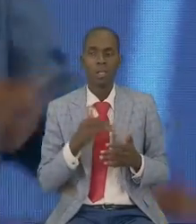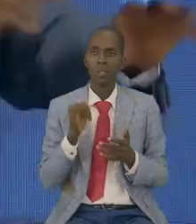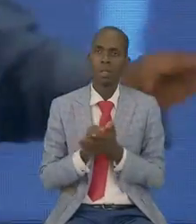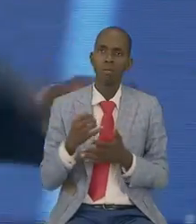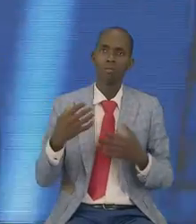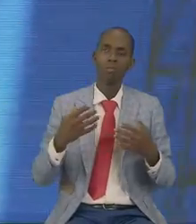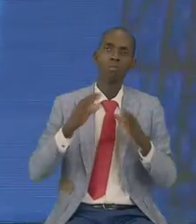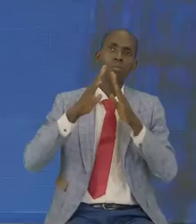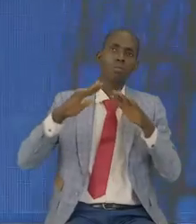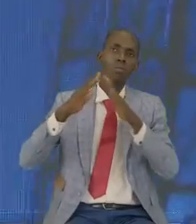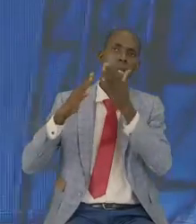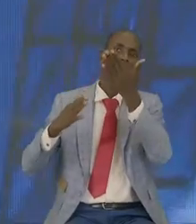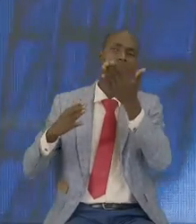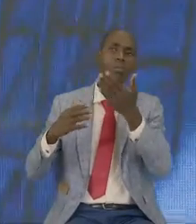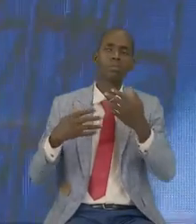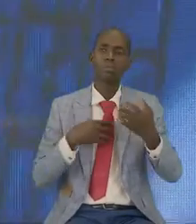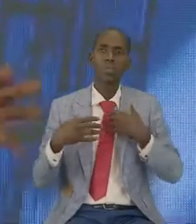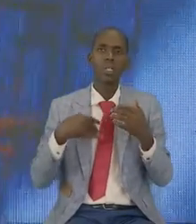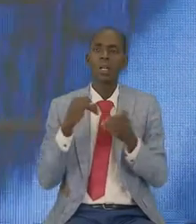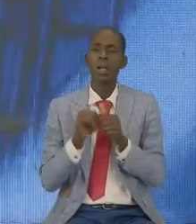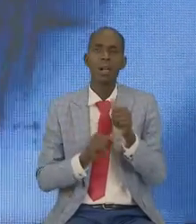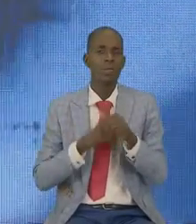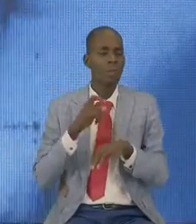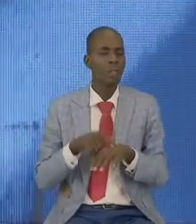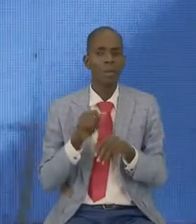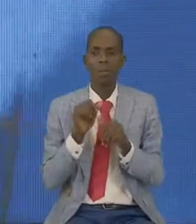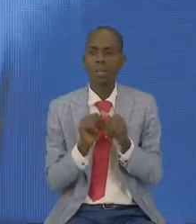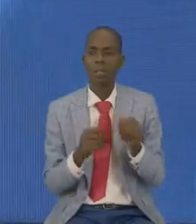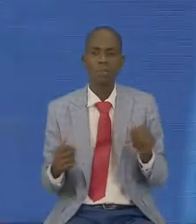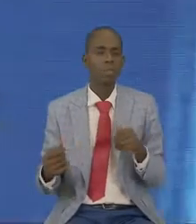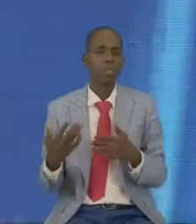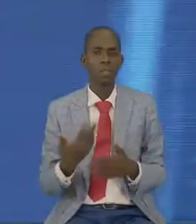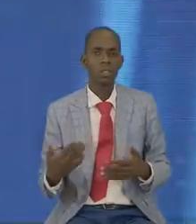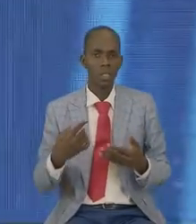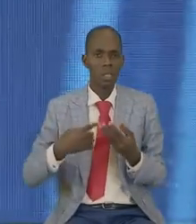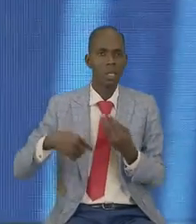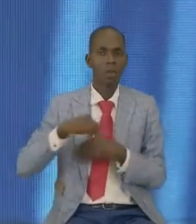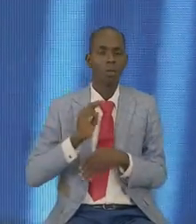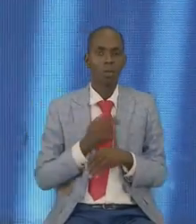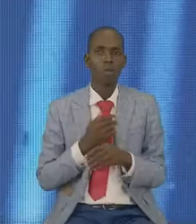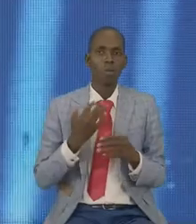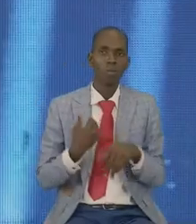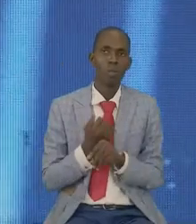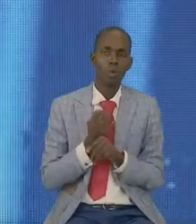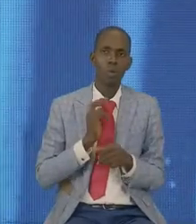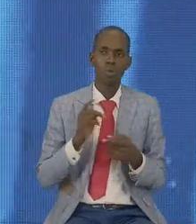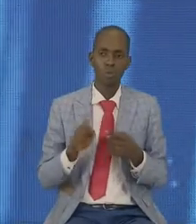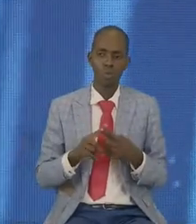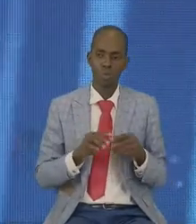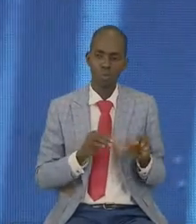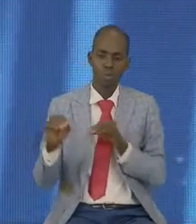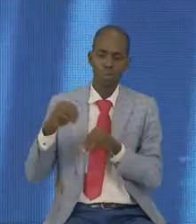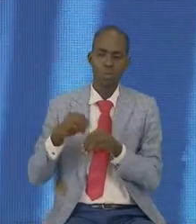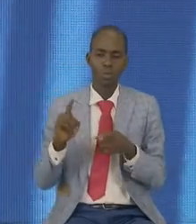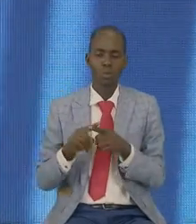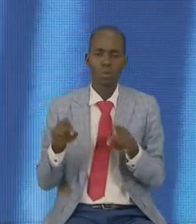community that every time everything around us pushes us to murmur, to